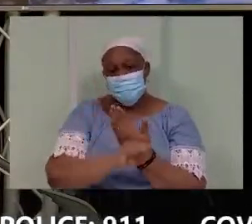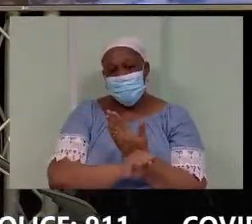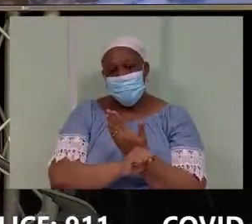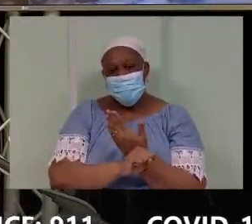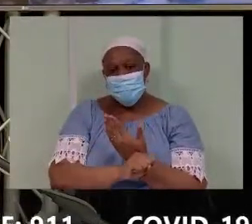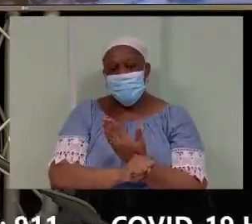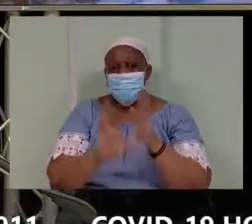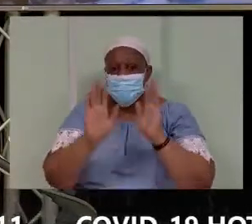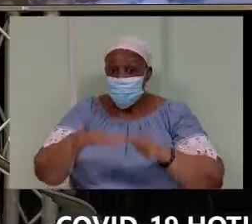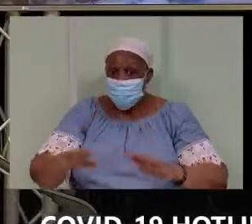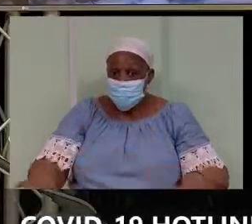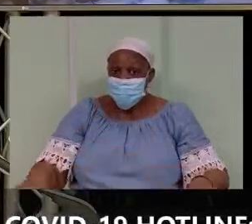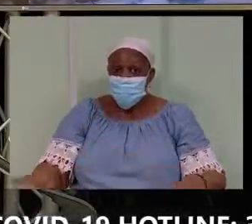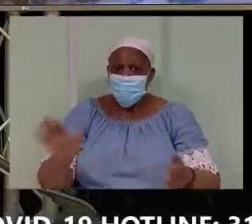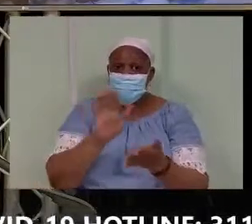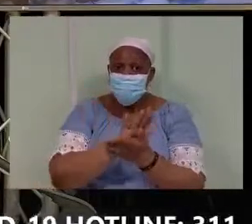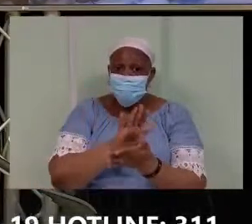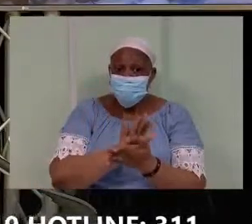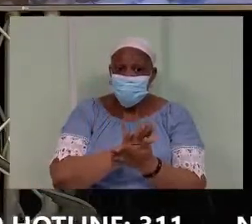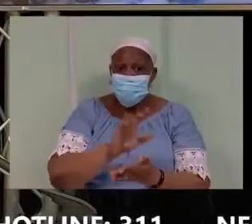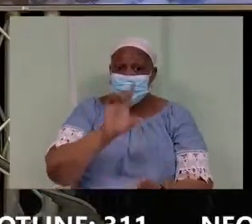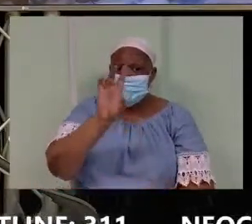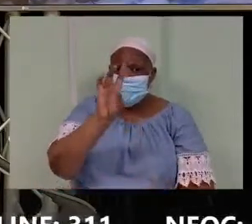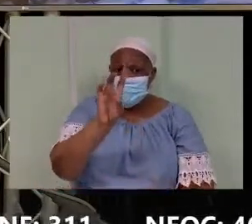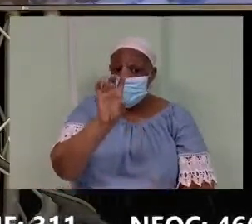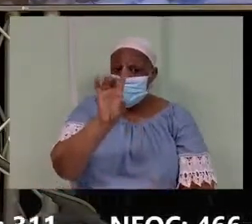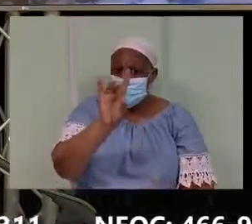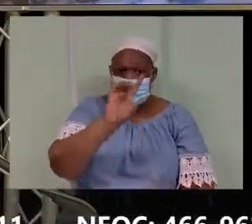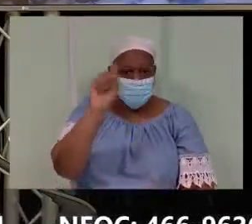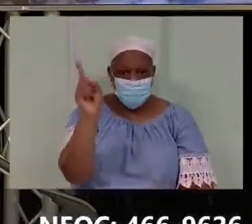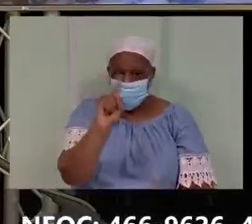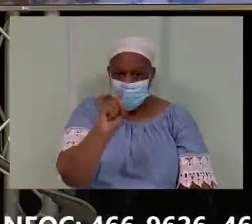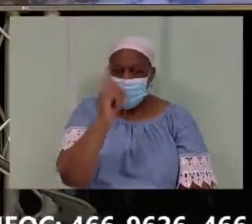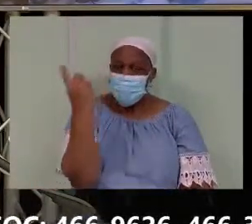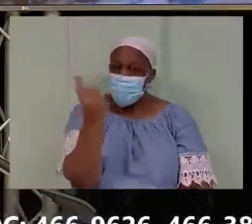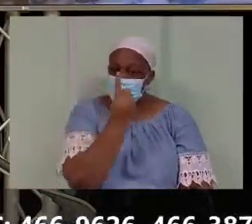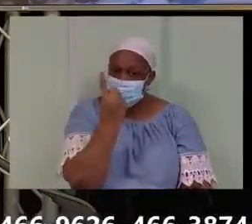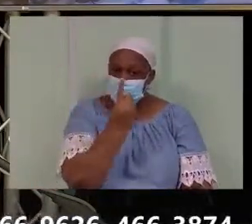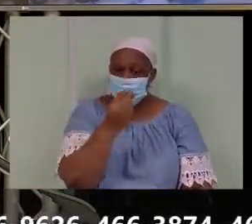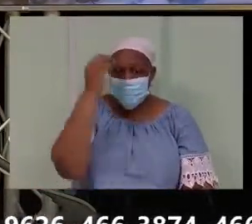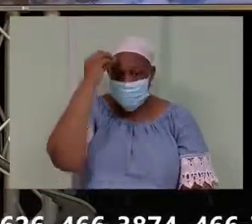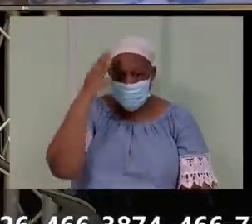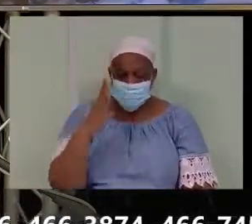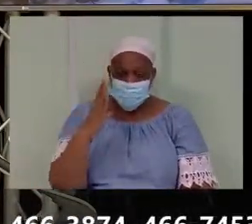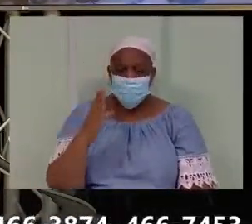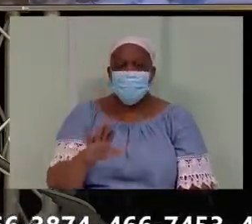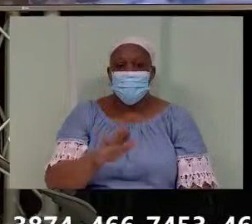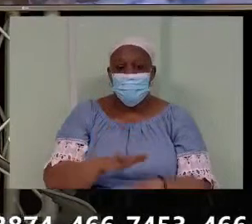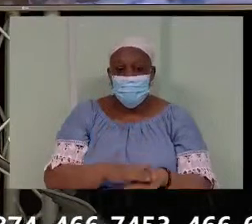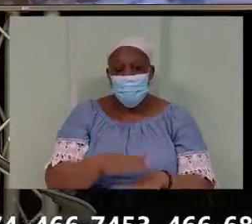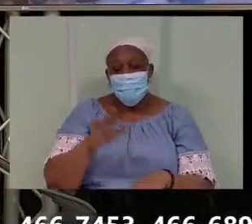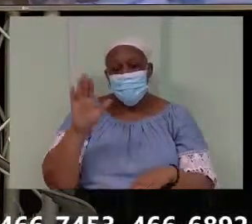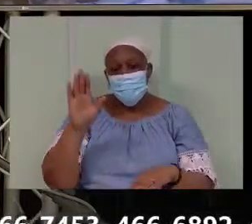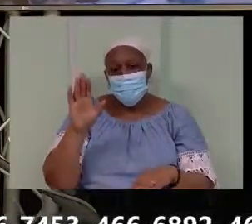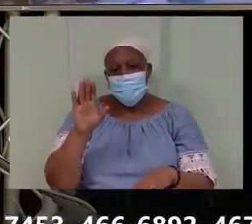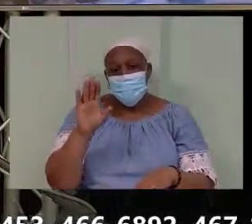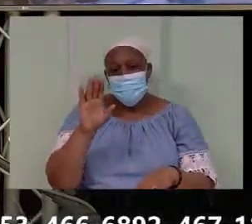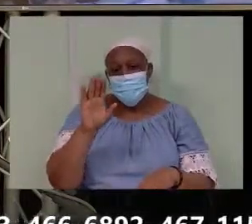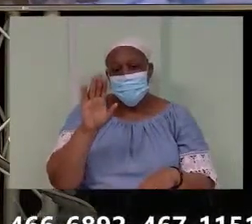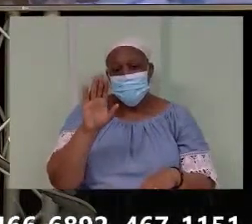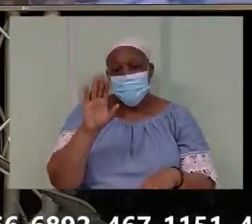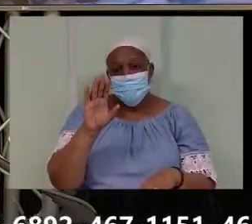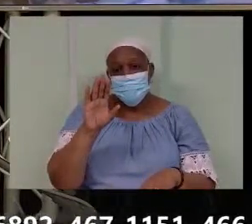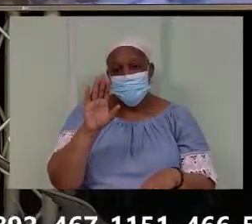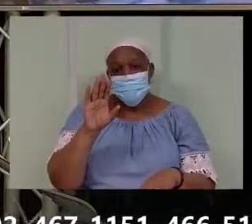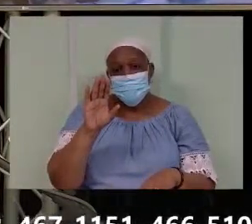9th of September. At the primary level, all kindergarten,